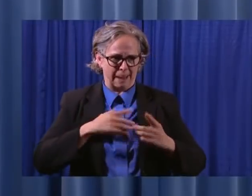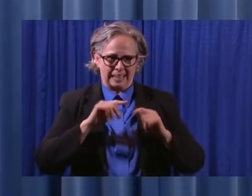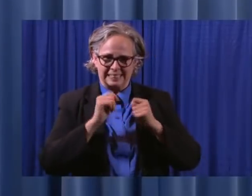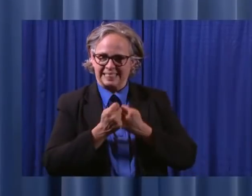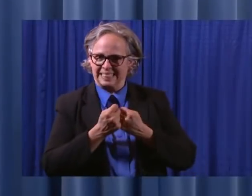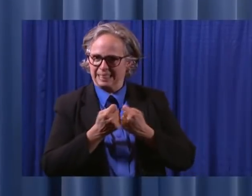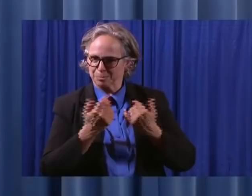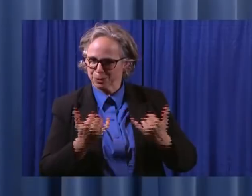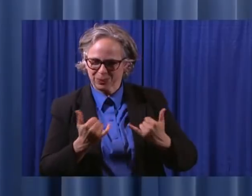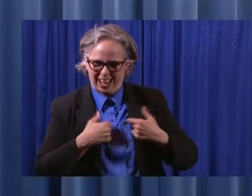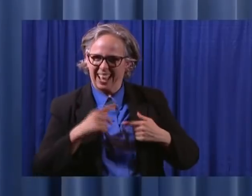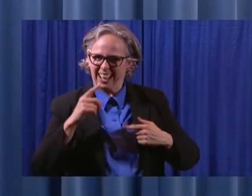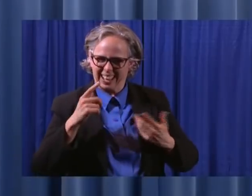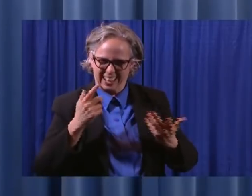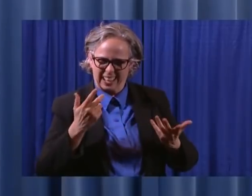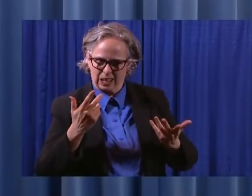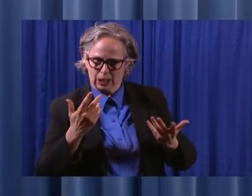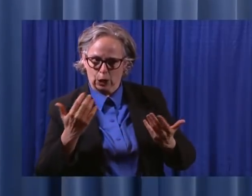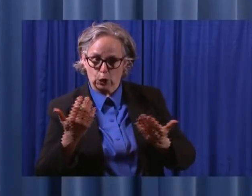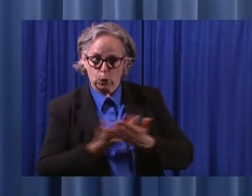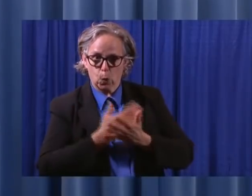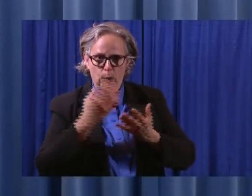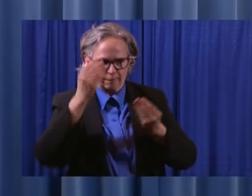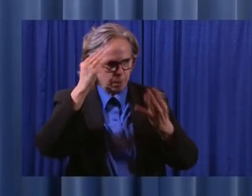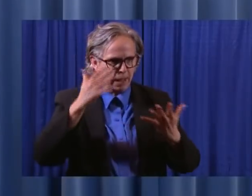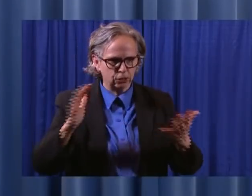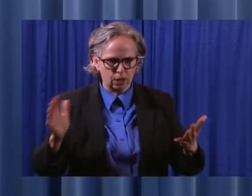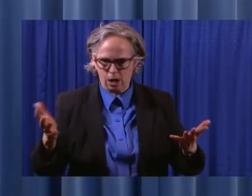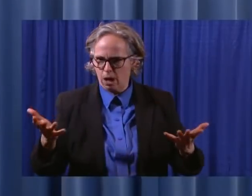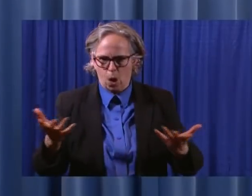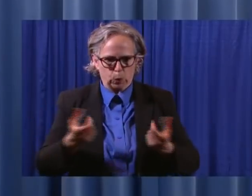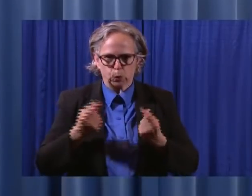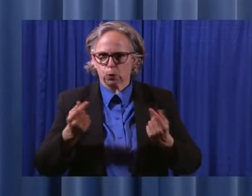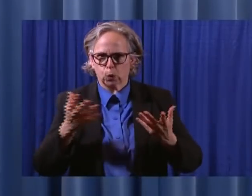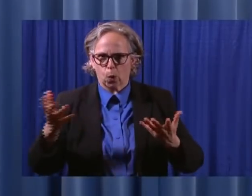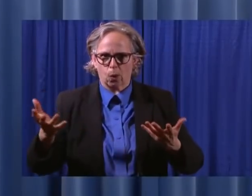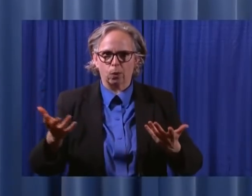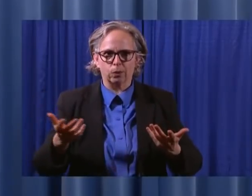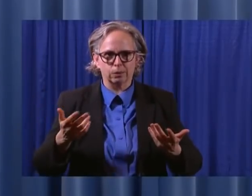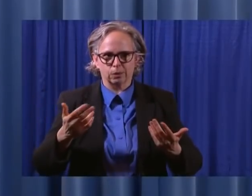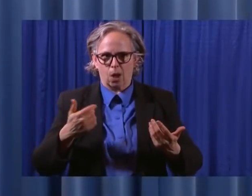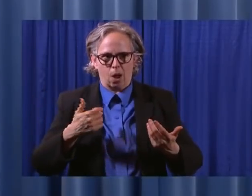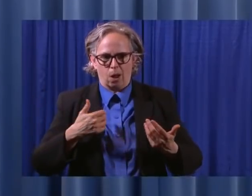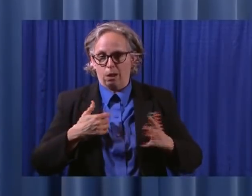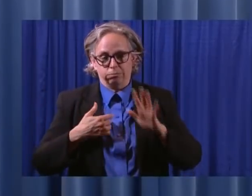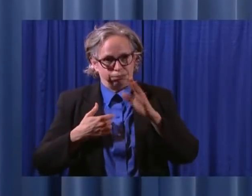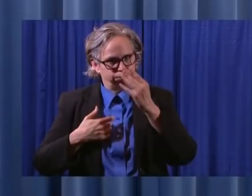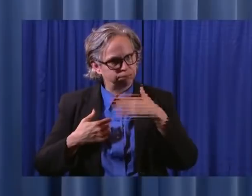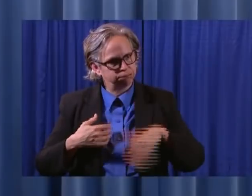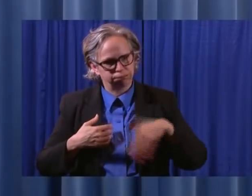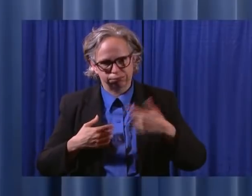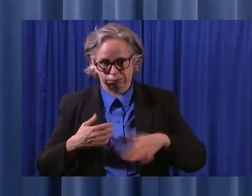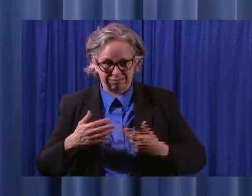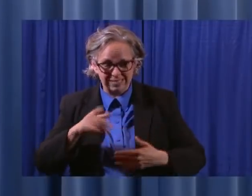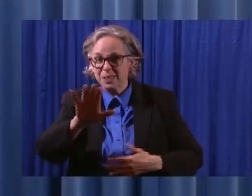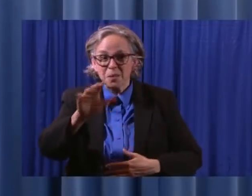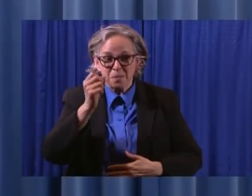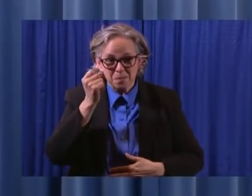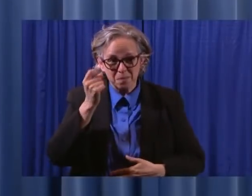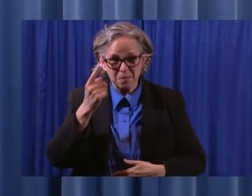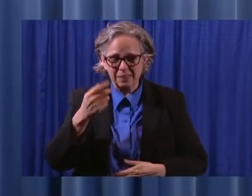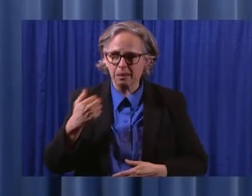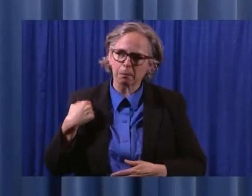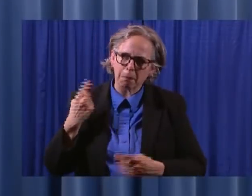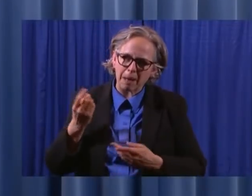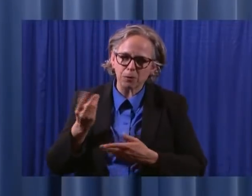pretty quick. So if you're looking at, I said, are you seeing this data driven on the last few days with the